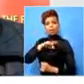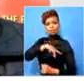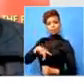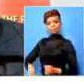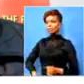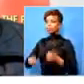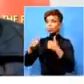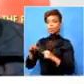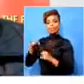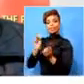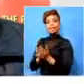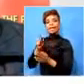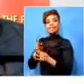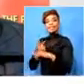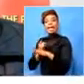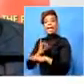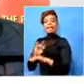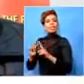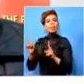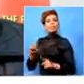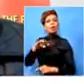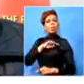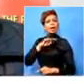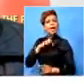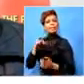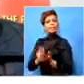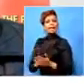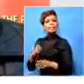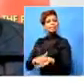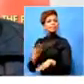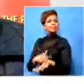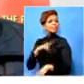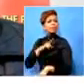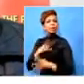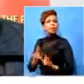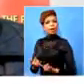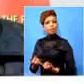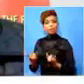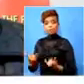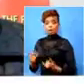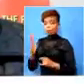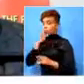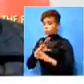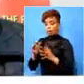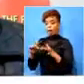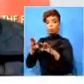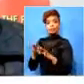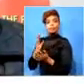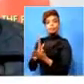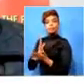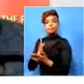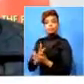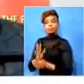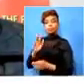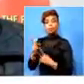earlier? Why only lately? So that is no guarantee that we will actually see any sort of movement in